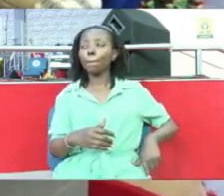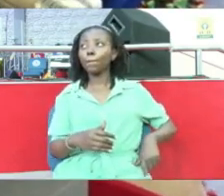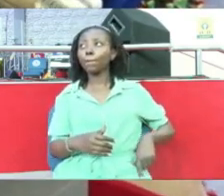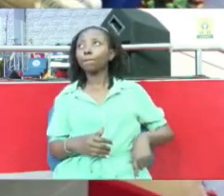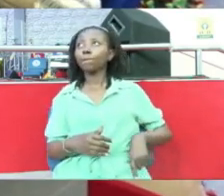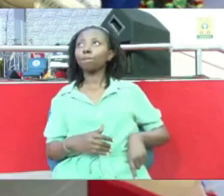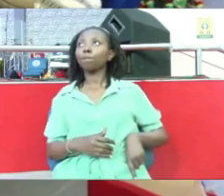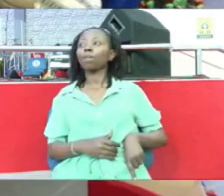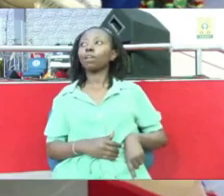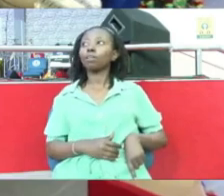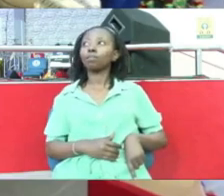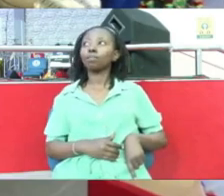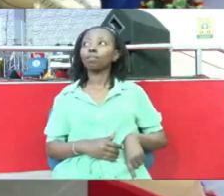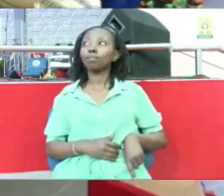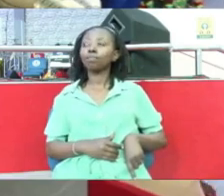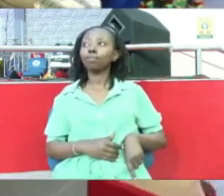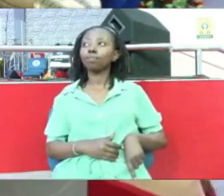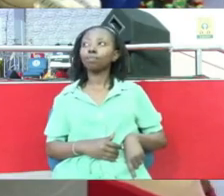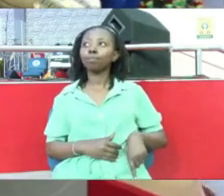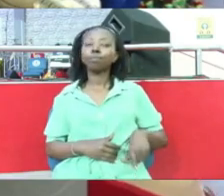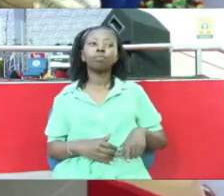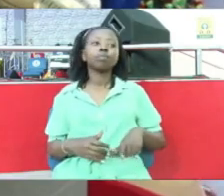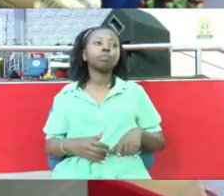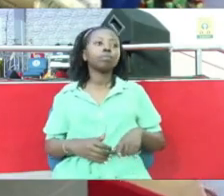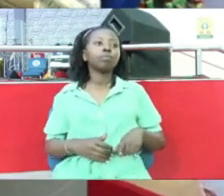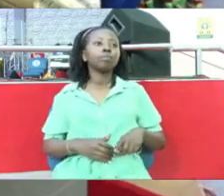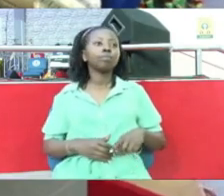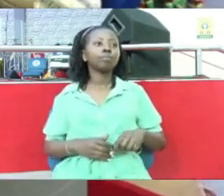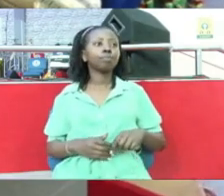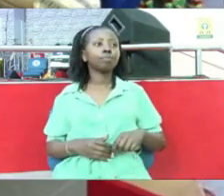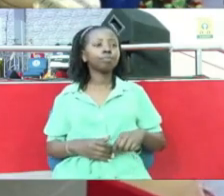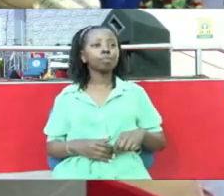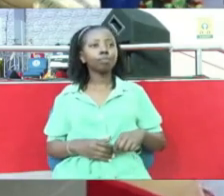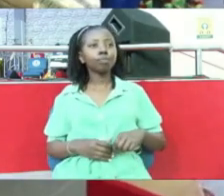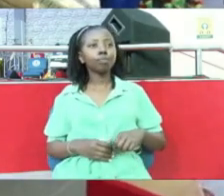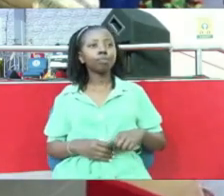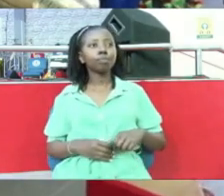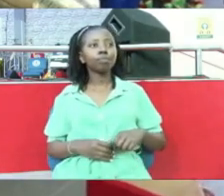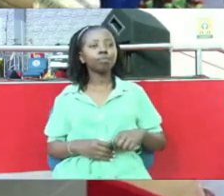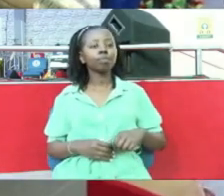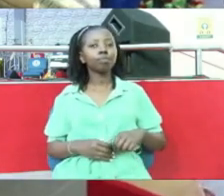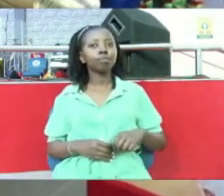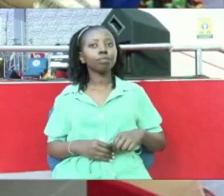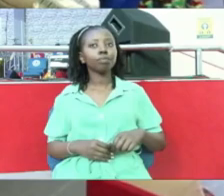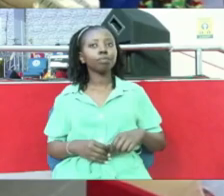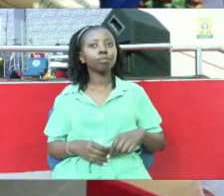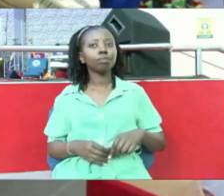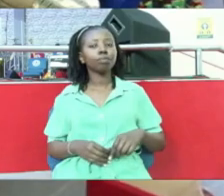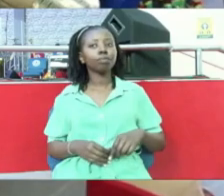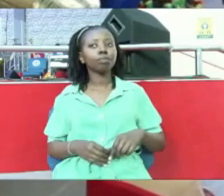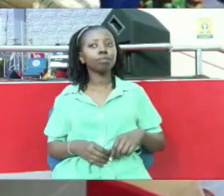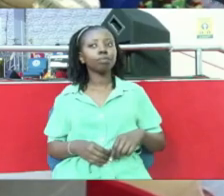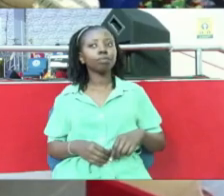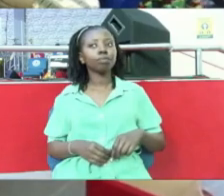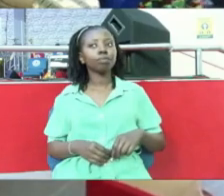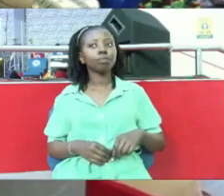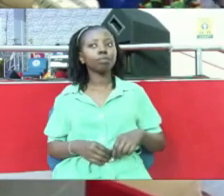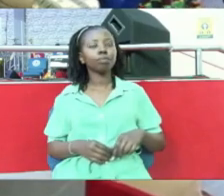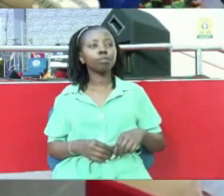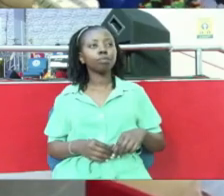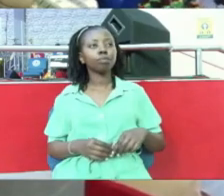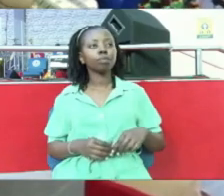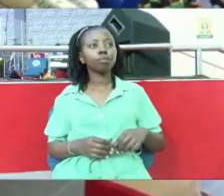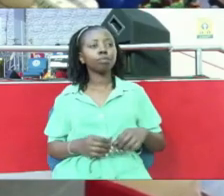unabii kuhusu mawafalme na mambo kadhaa kama hayo. Lakini katika sura ya sita alipo ndumu kwenye uwepo wa